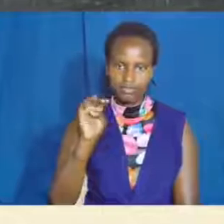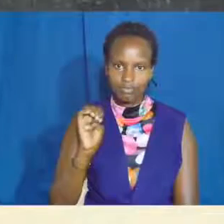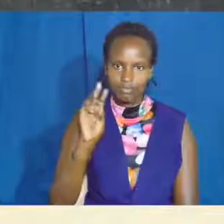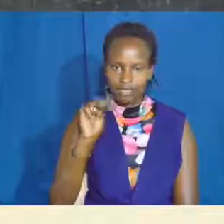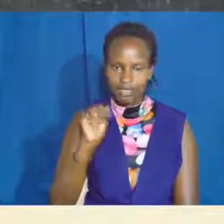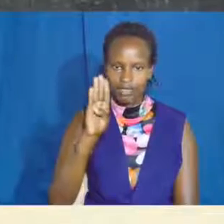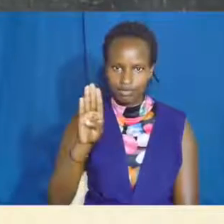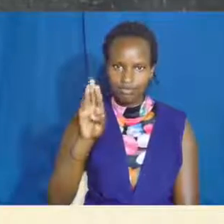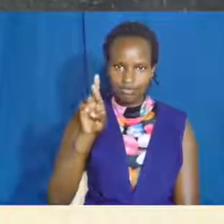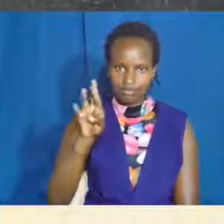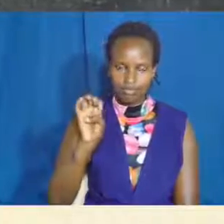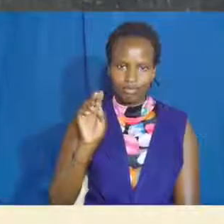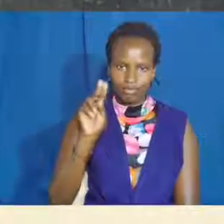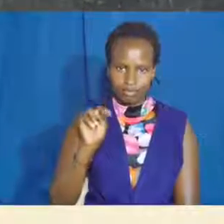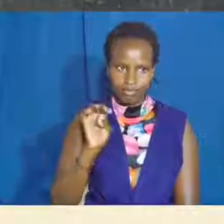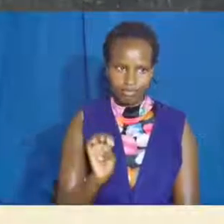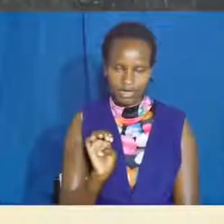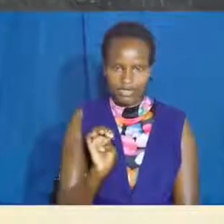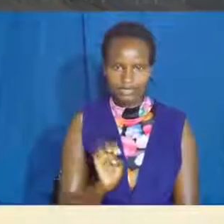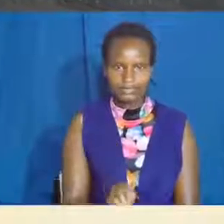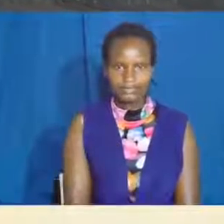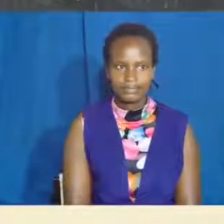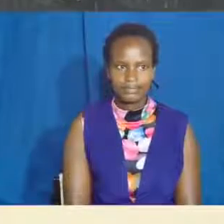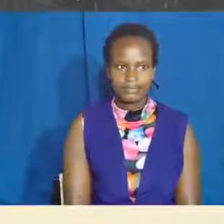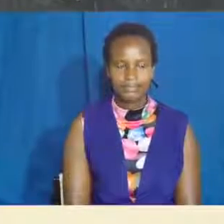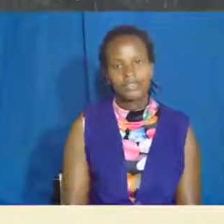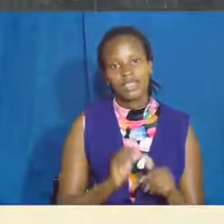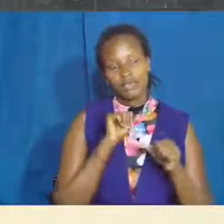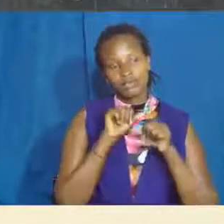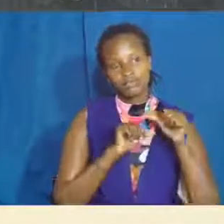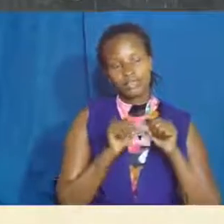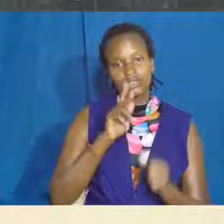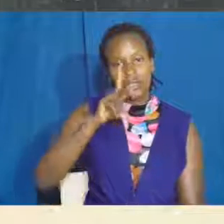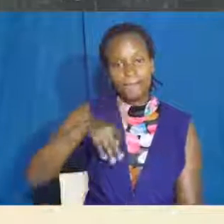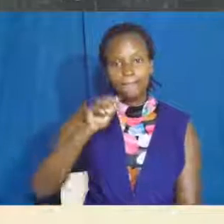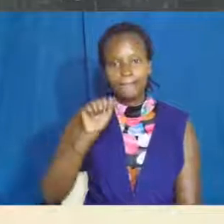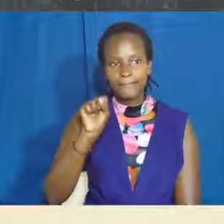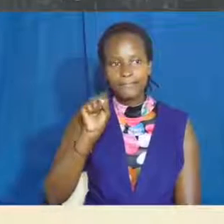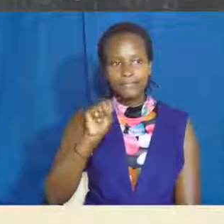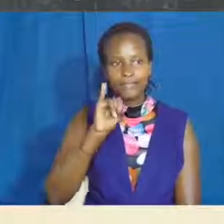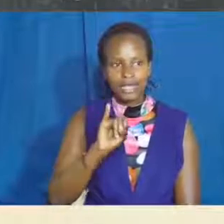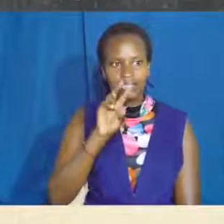unit 3, which is concerning about the passive